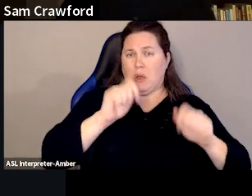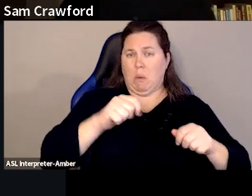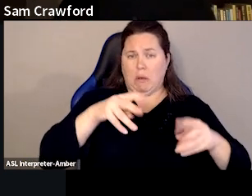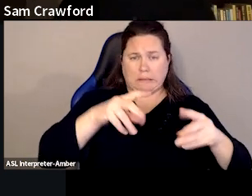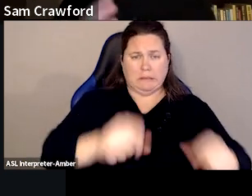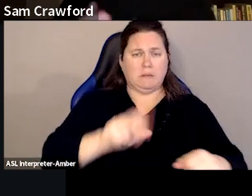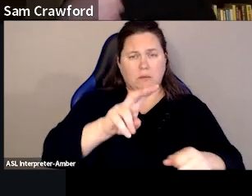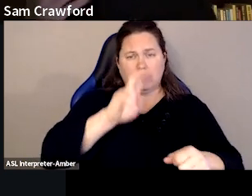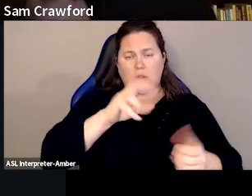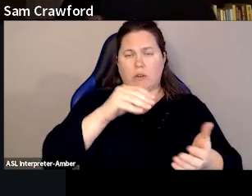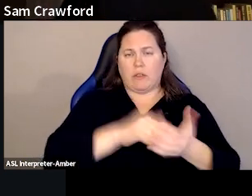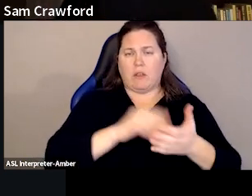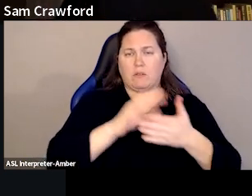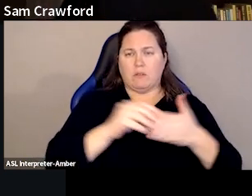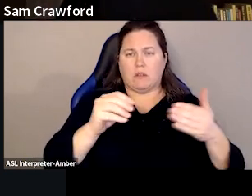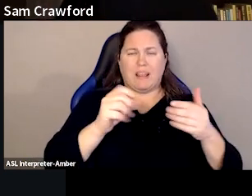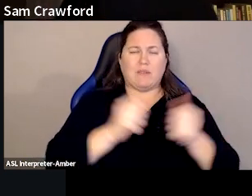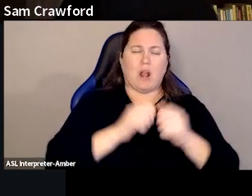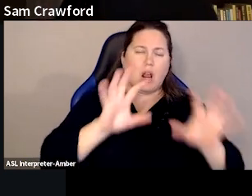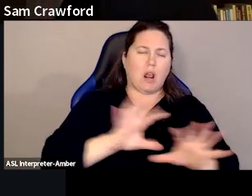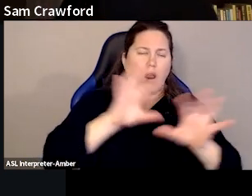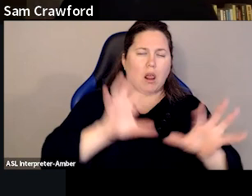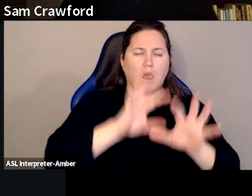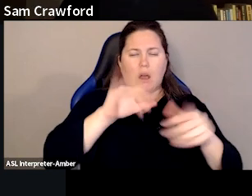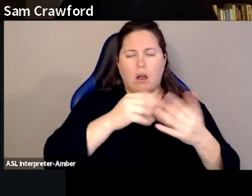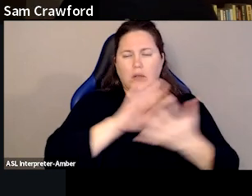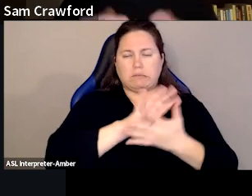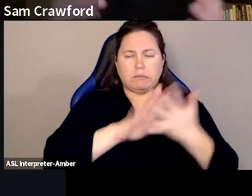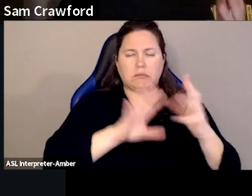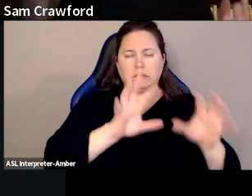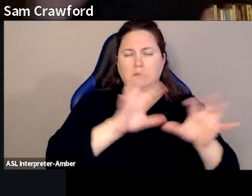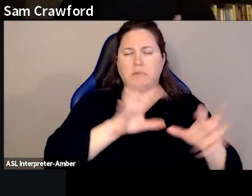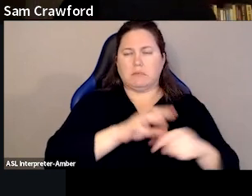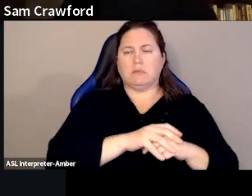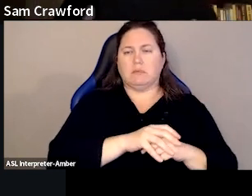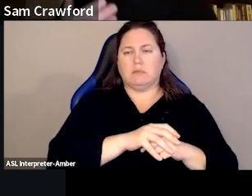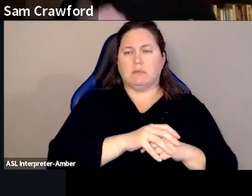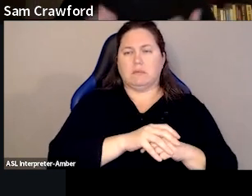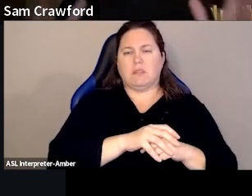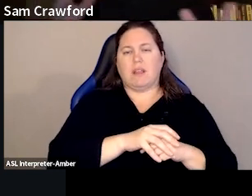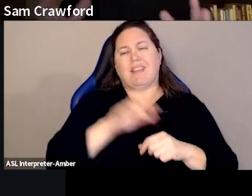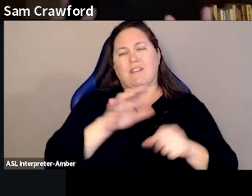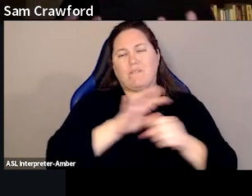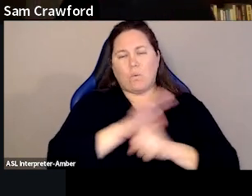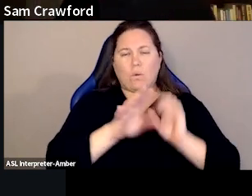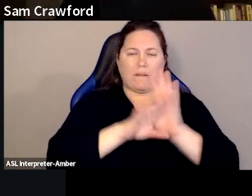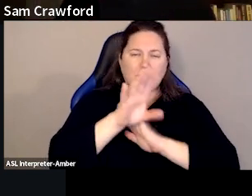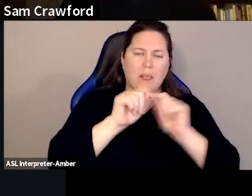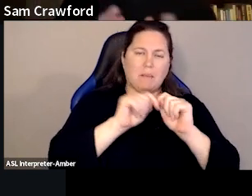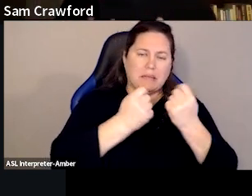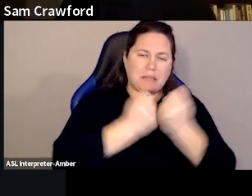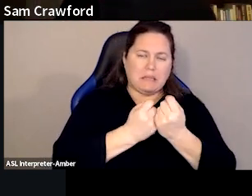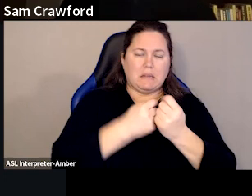$200,000, and that's if you want all the bells and whistles, obviously associated with a full development team and bespoke tech